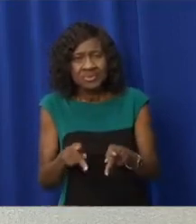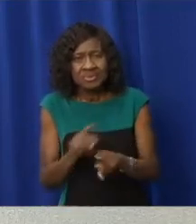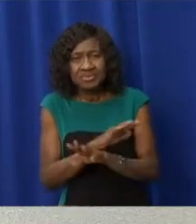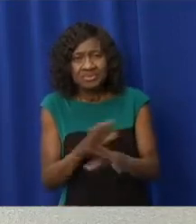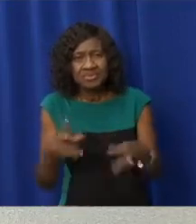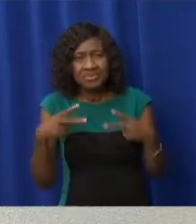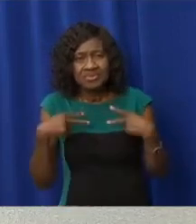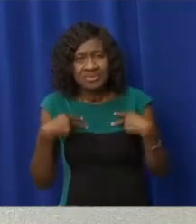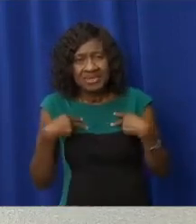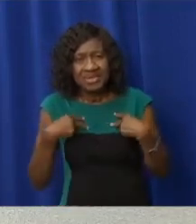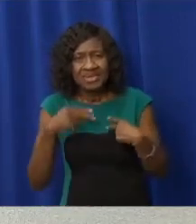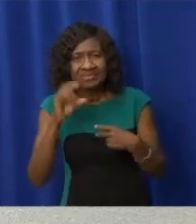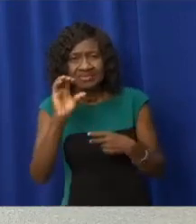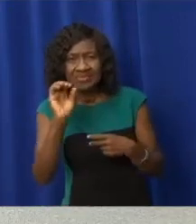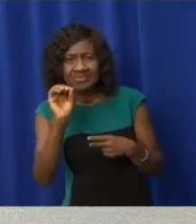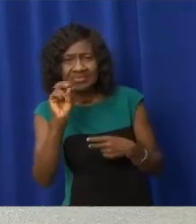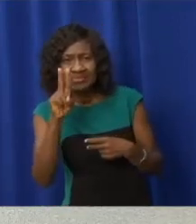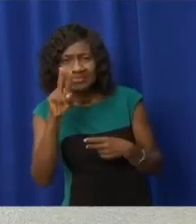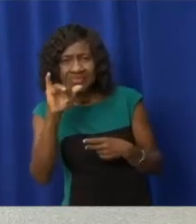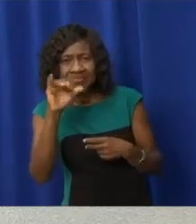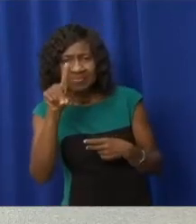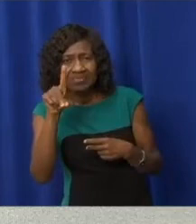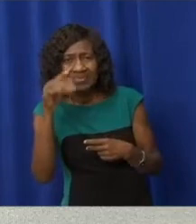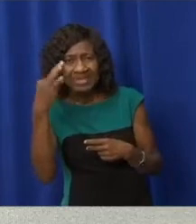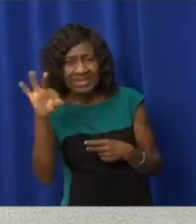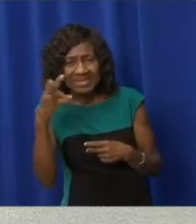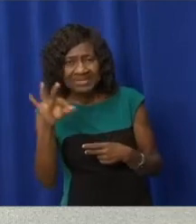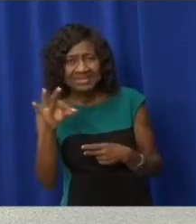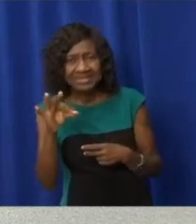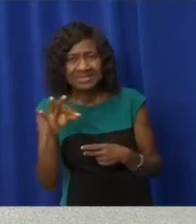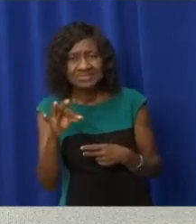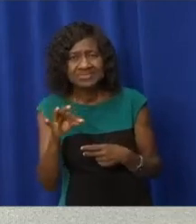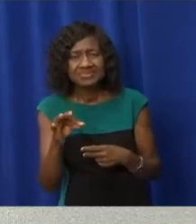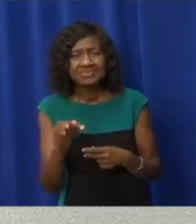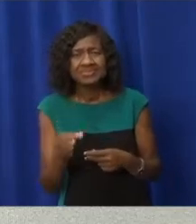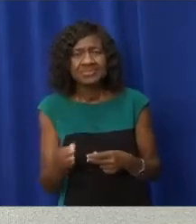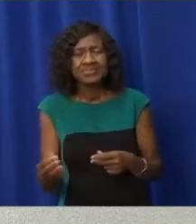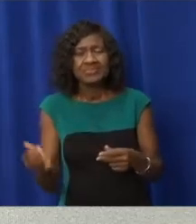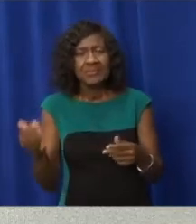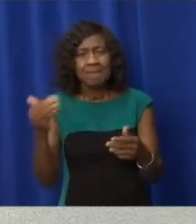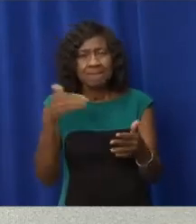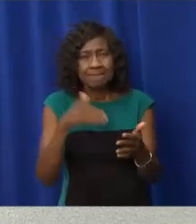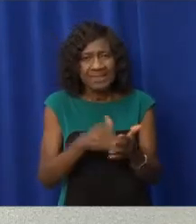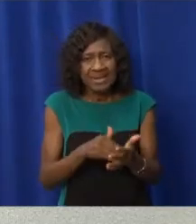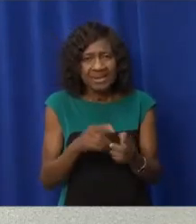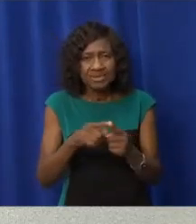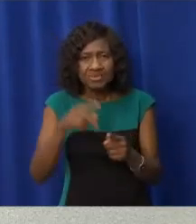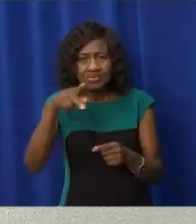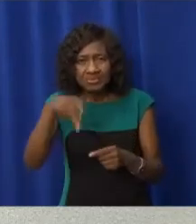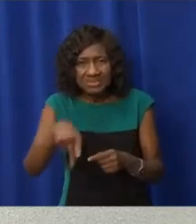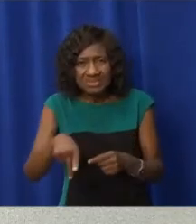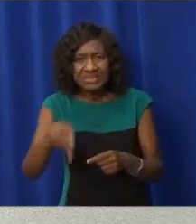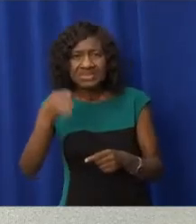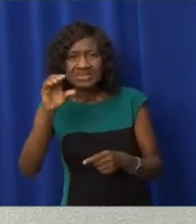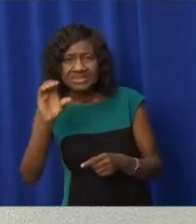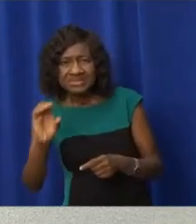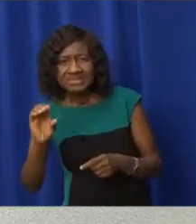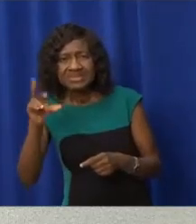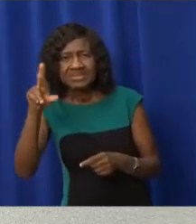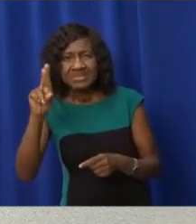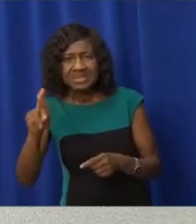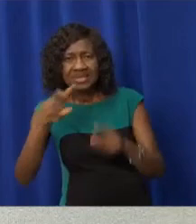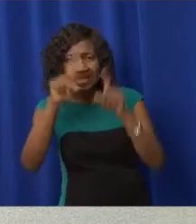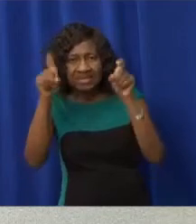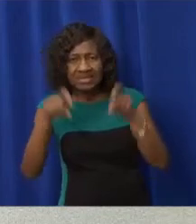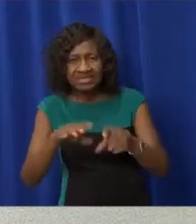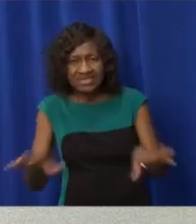have had a lot more people in the hospitals. So we go back to actually the PCR testing, which is the testing that we're